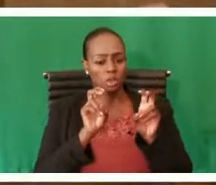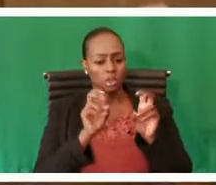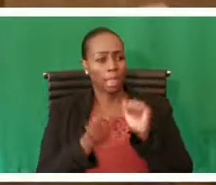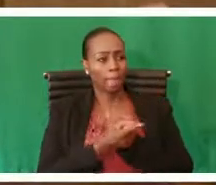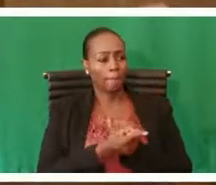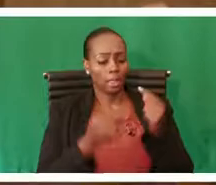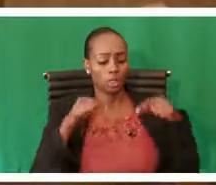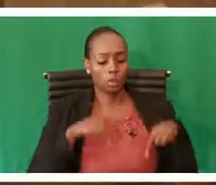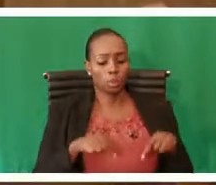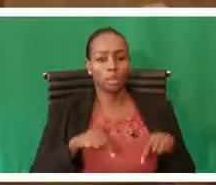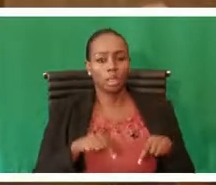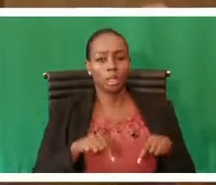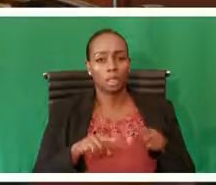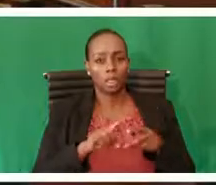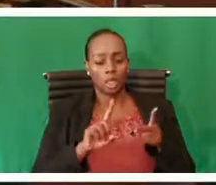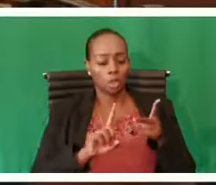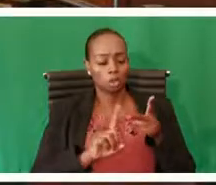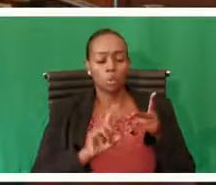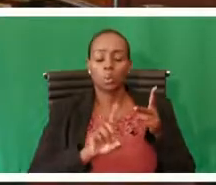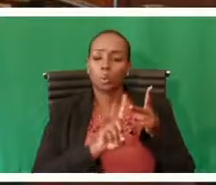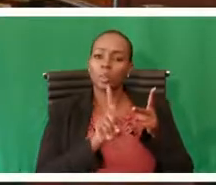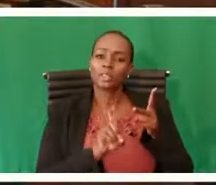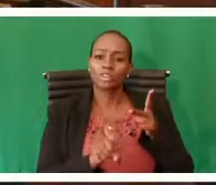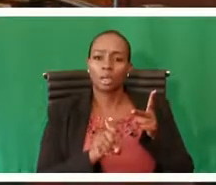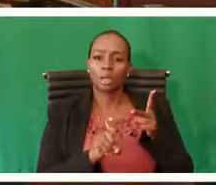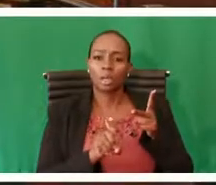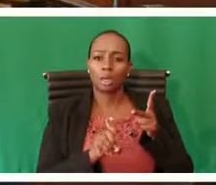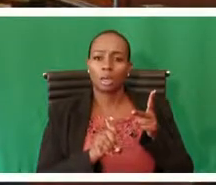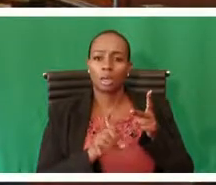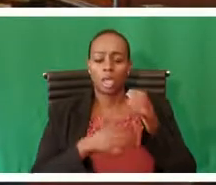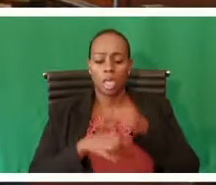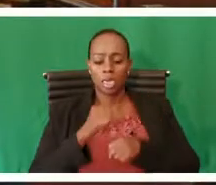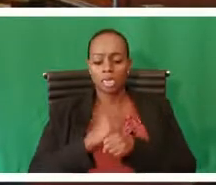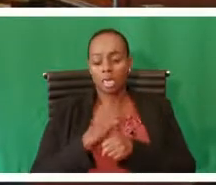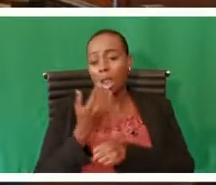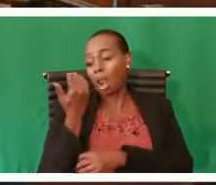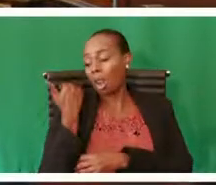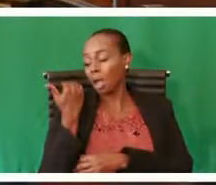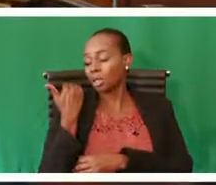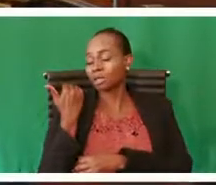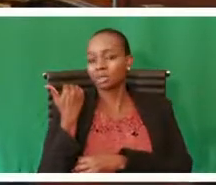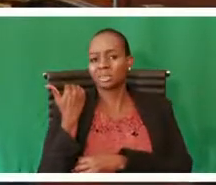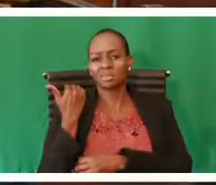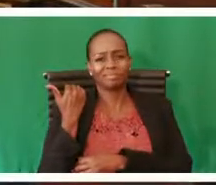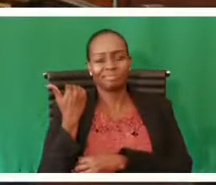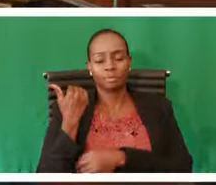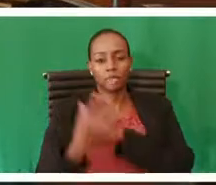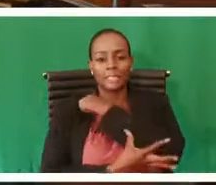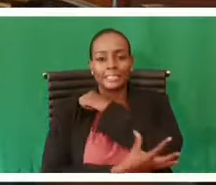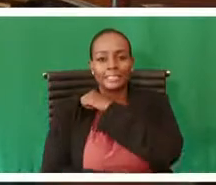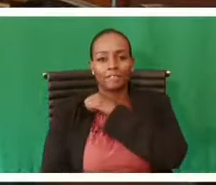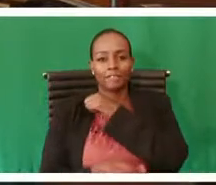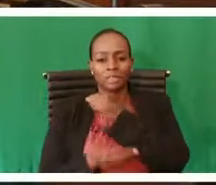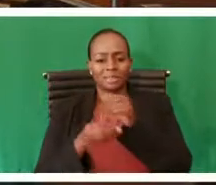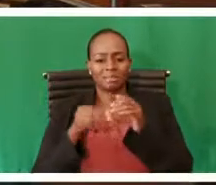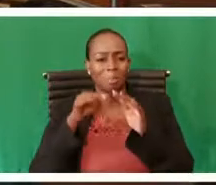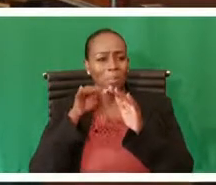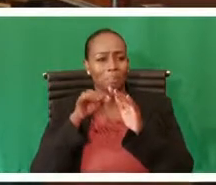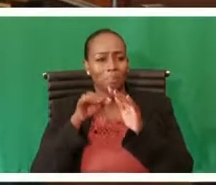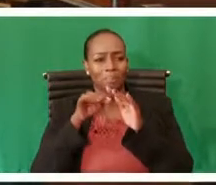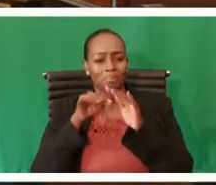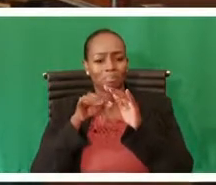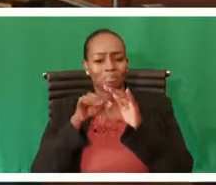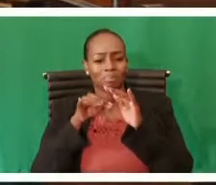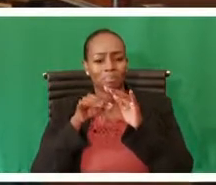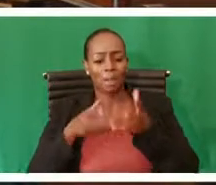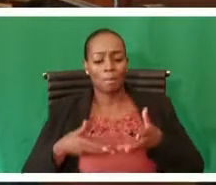The second question is, last year there have been poor service delivery protests in municipalities that